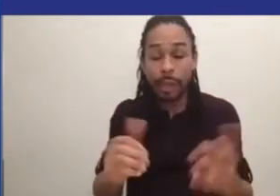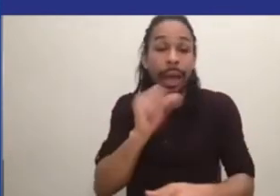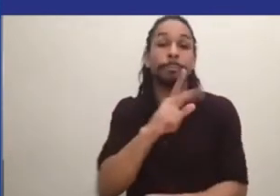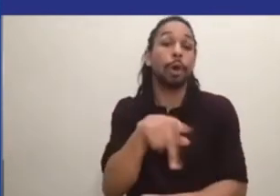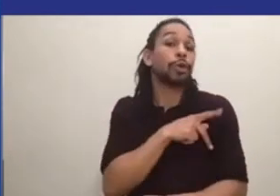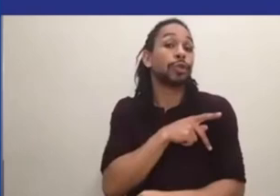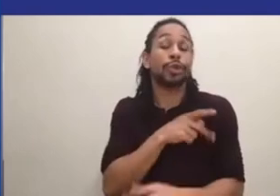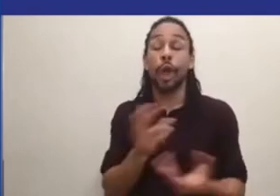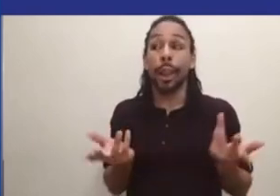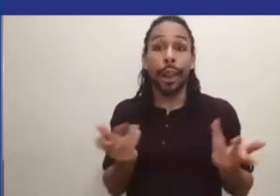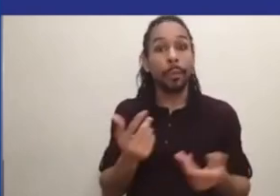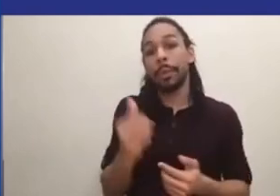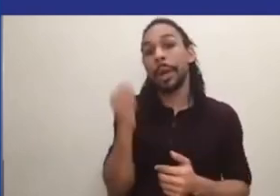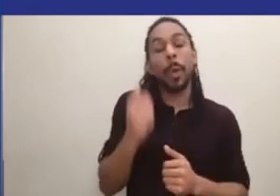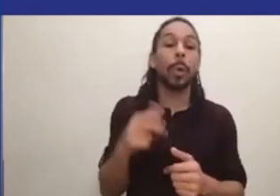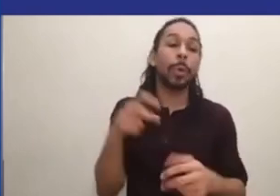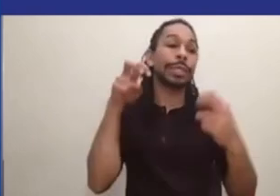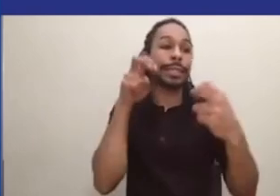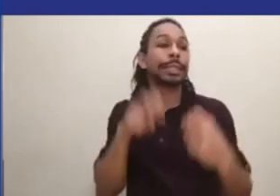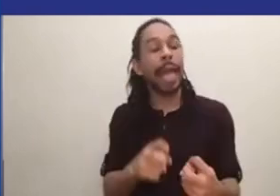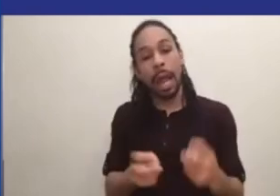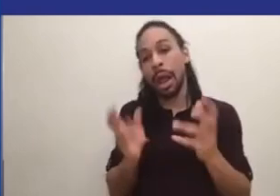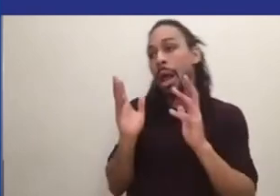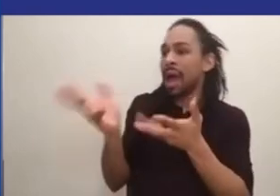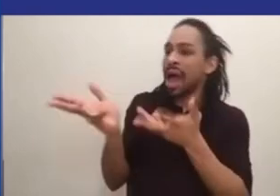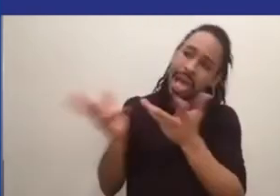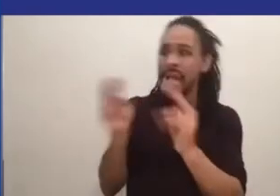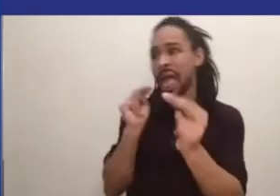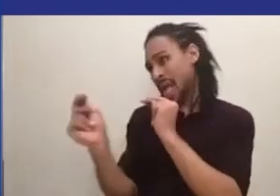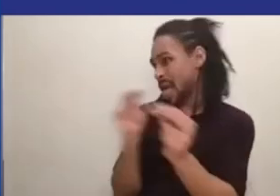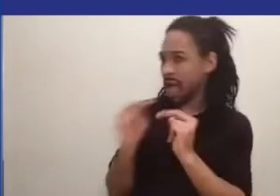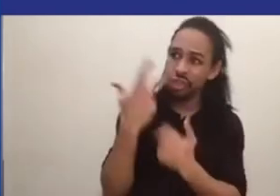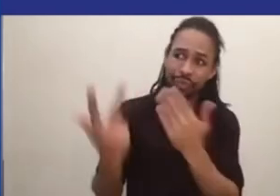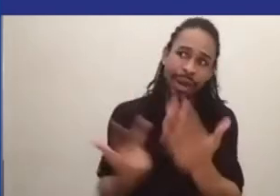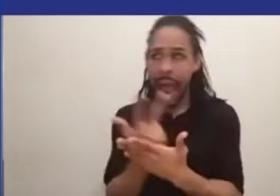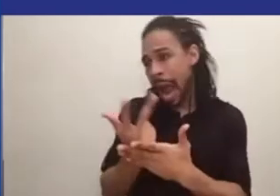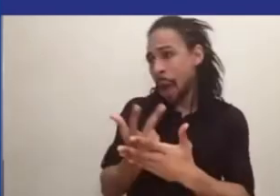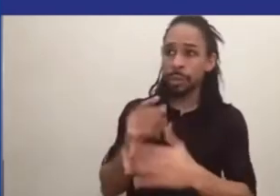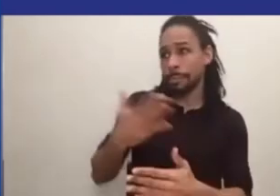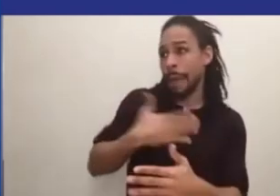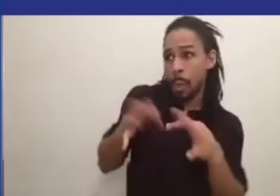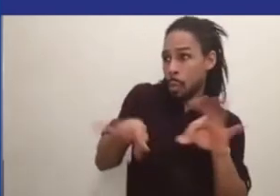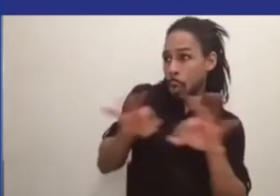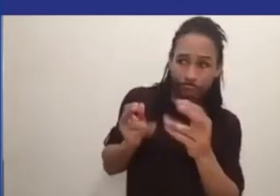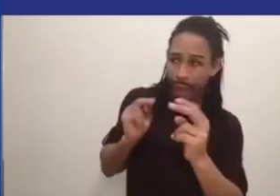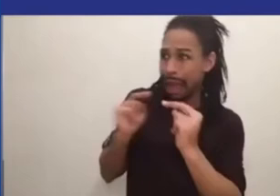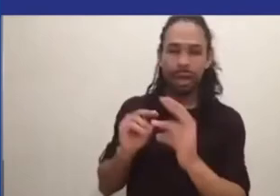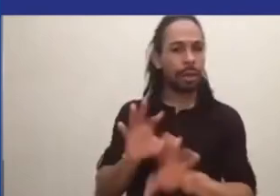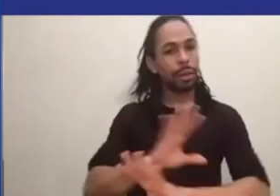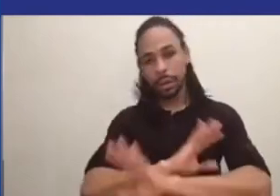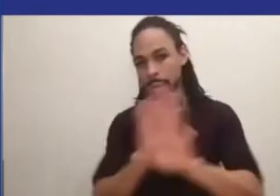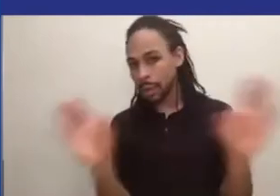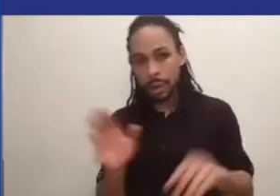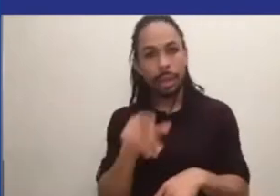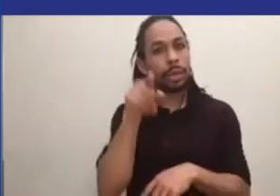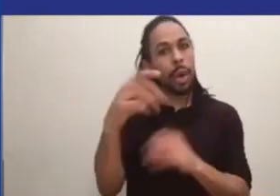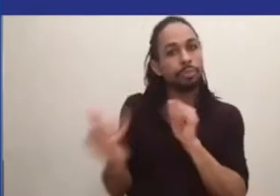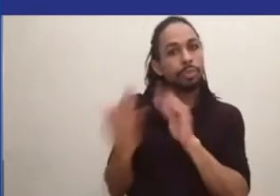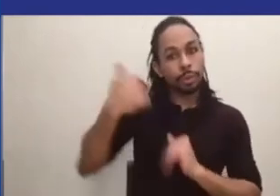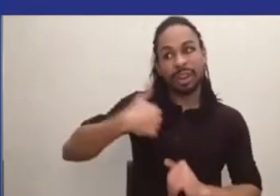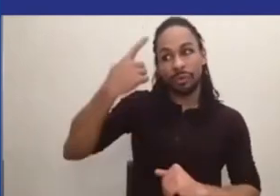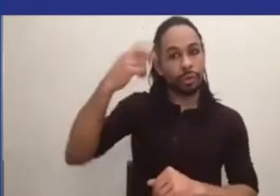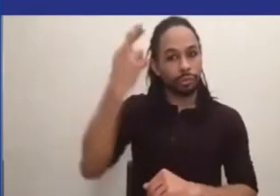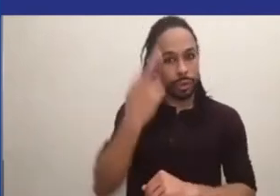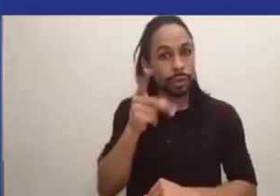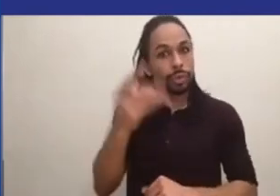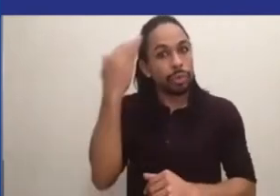for 3 hours discussing what my worth is. You approached me for a reason. You know what I'm capable of doing. This is what I'm bringing to